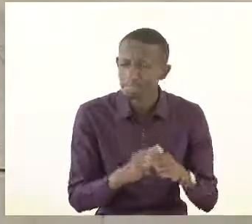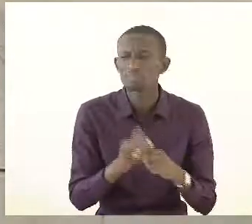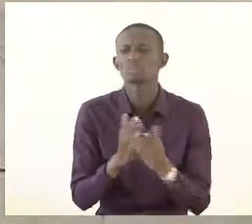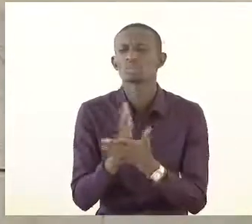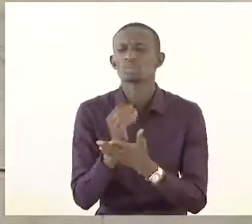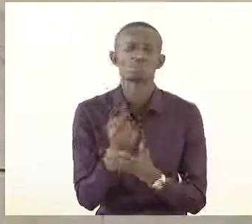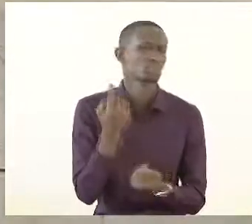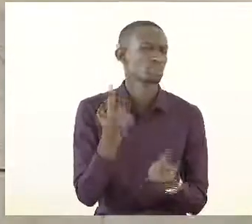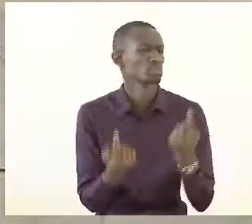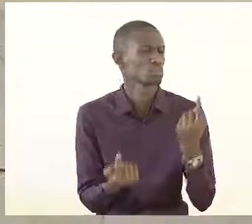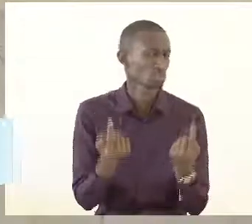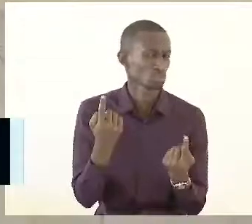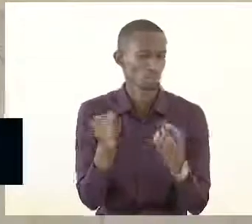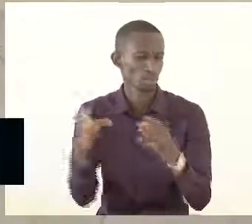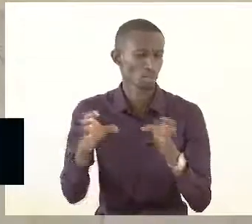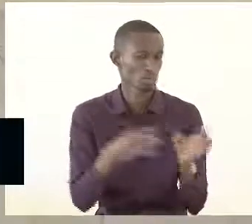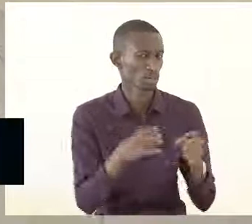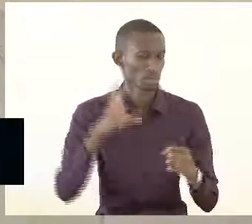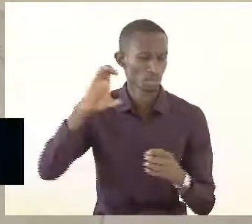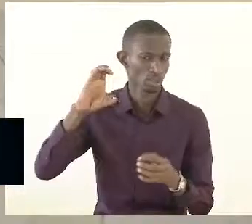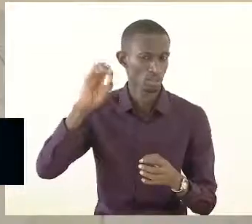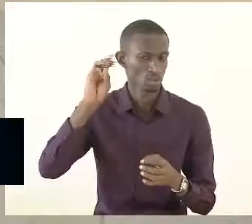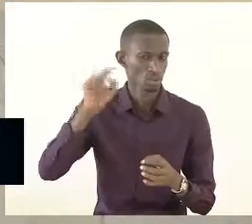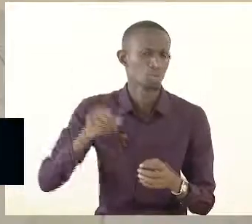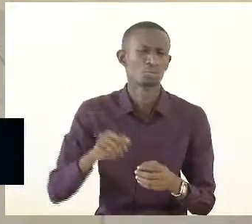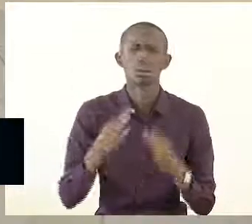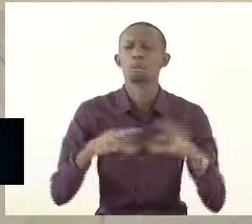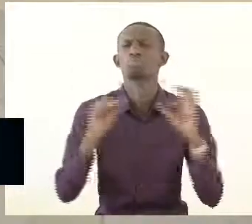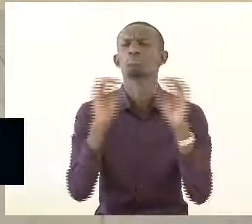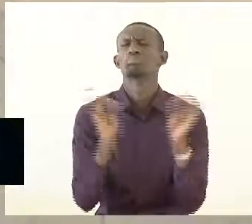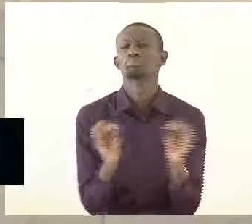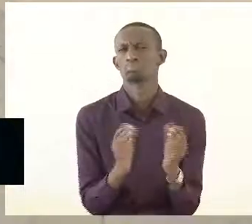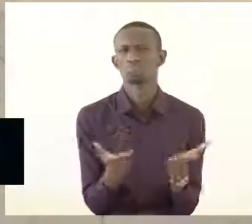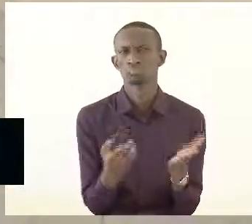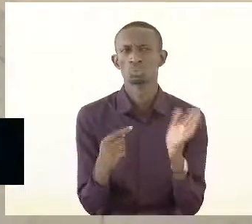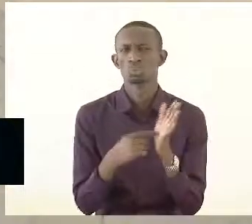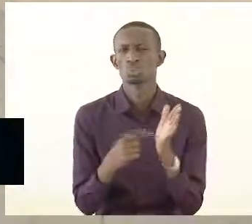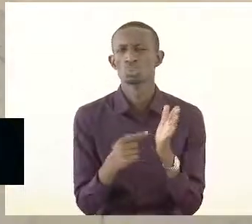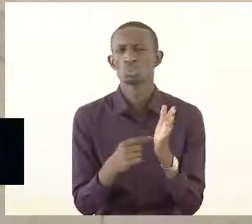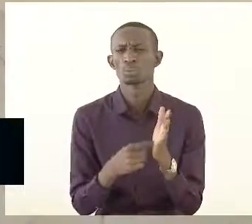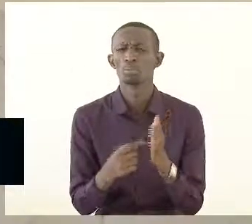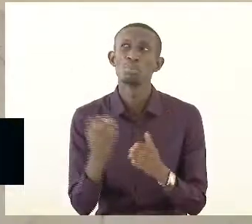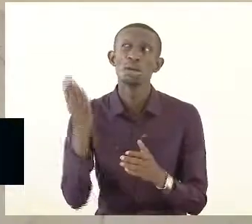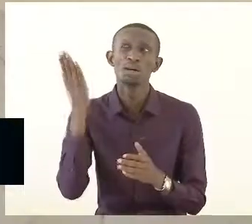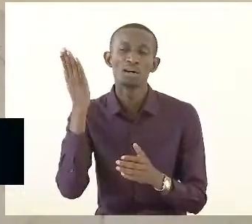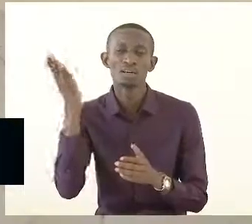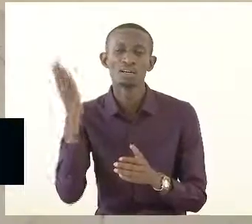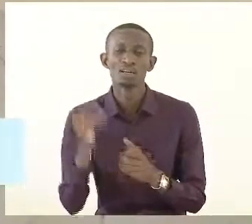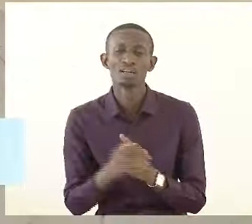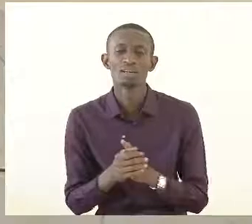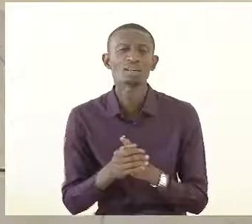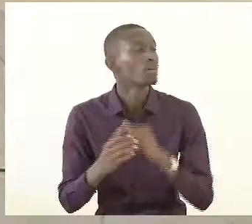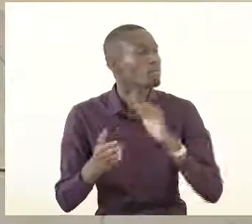will produce may be useless. Like this one, for example. We immediately proceeded with the production